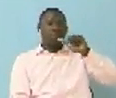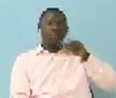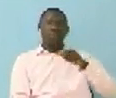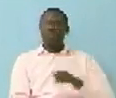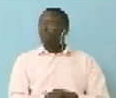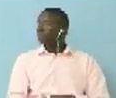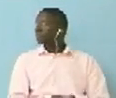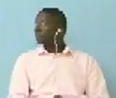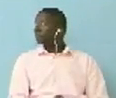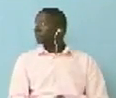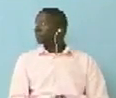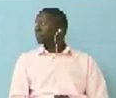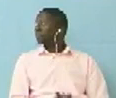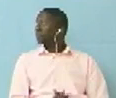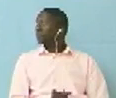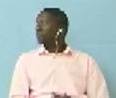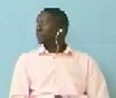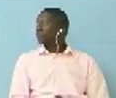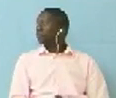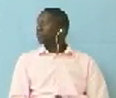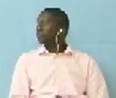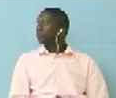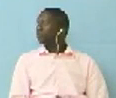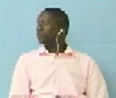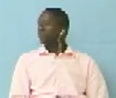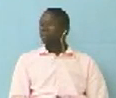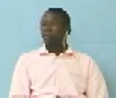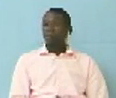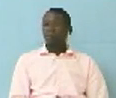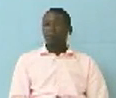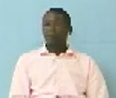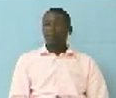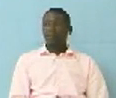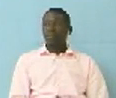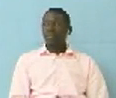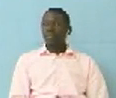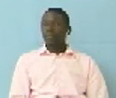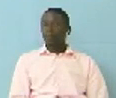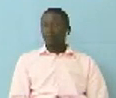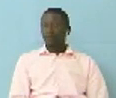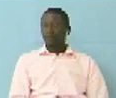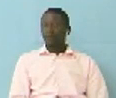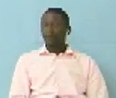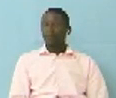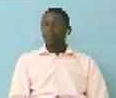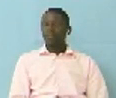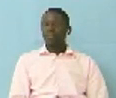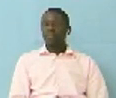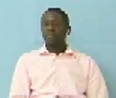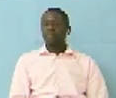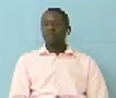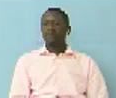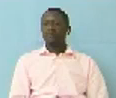IGP, did he say anything? No. Nobody said a word? No one said a word.